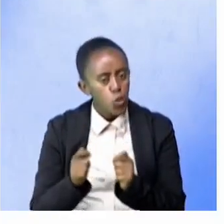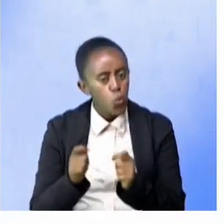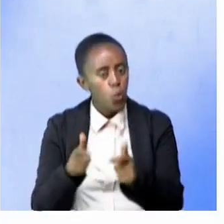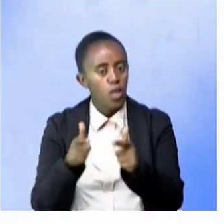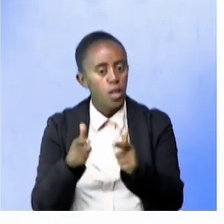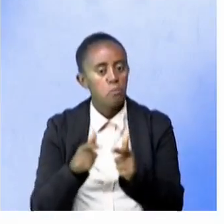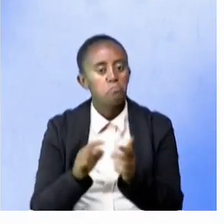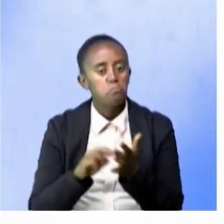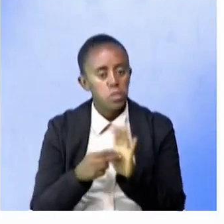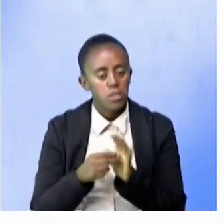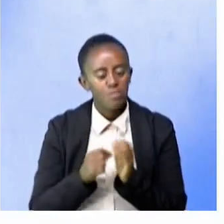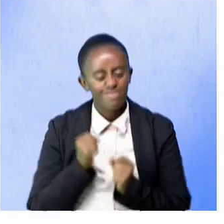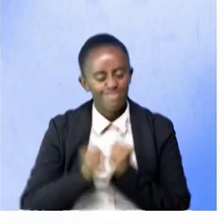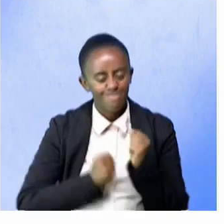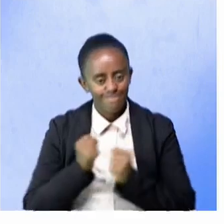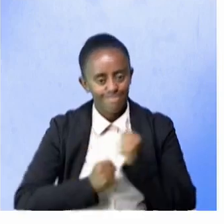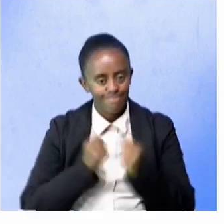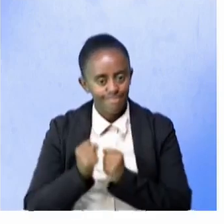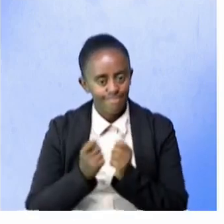Good.